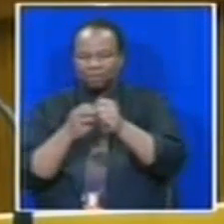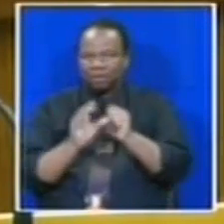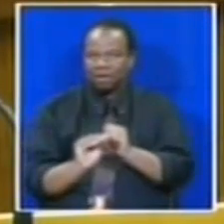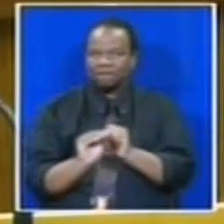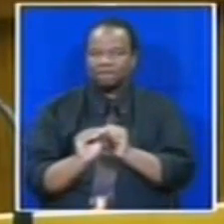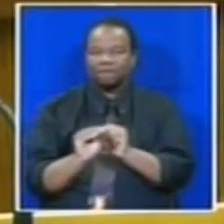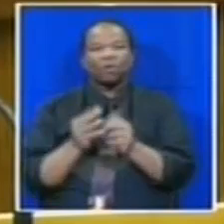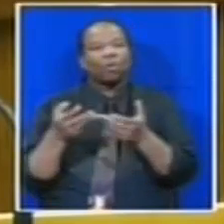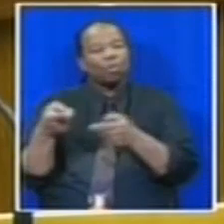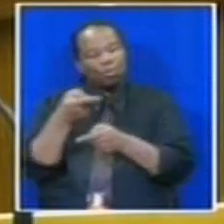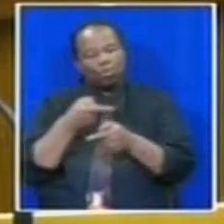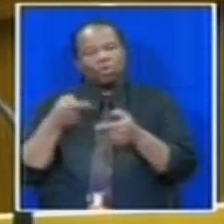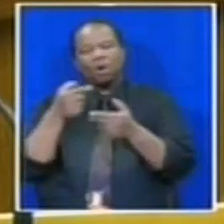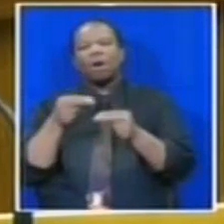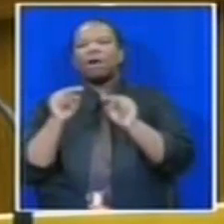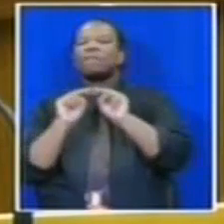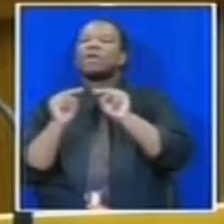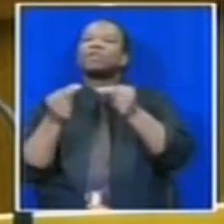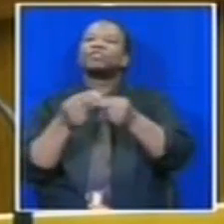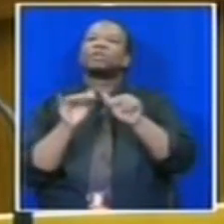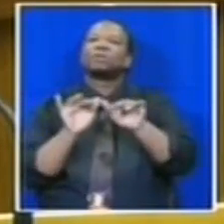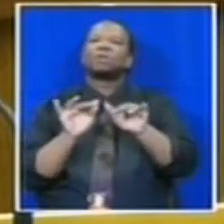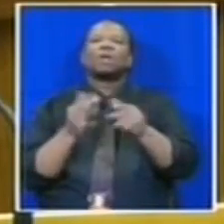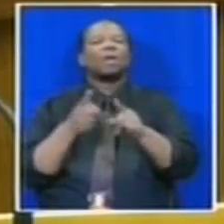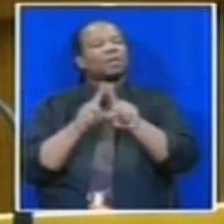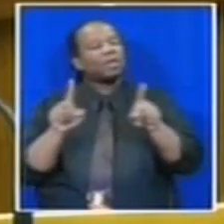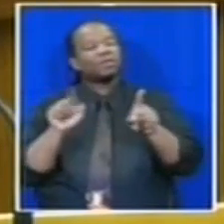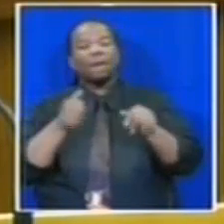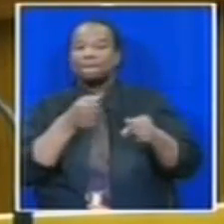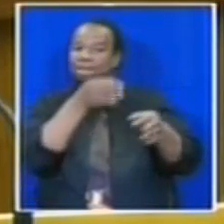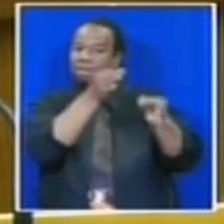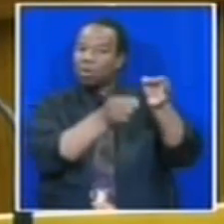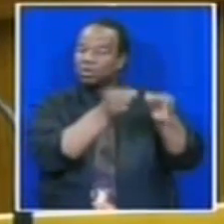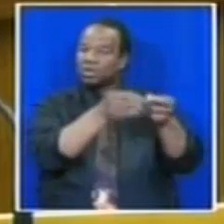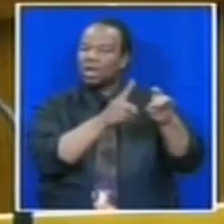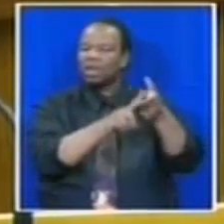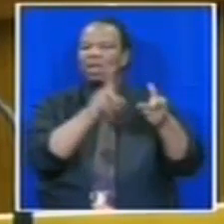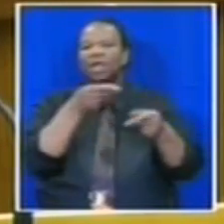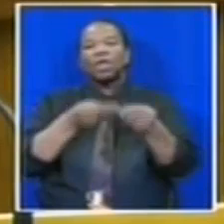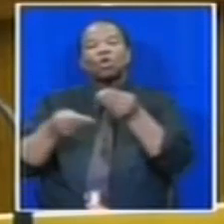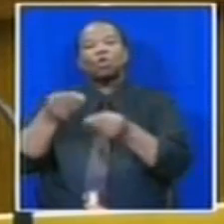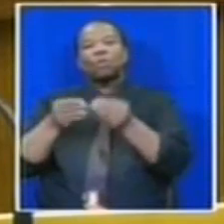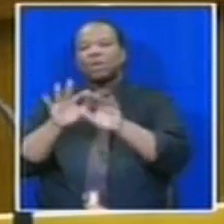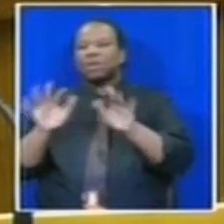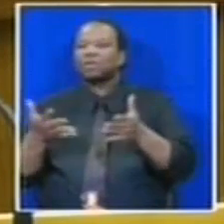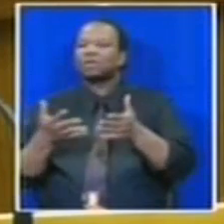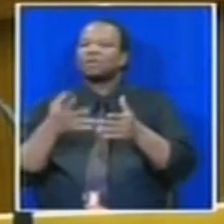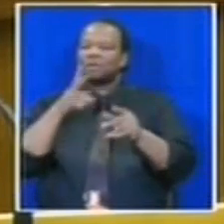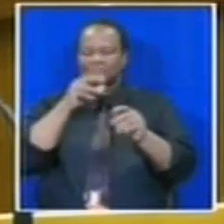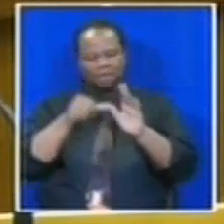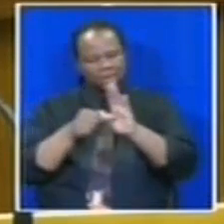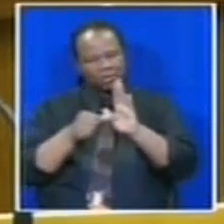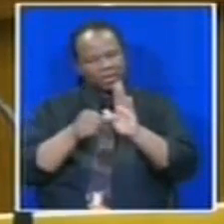it appears as if that both politically and economically, we have important choices that we have to make ahead of